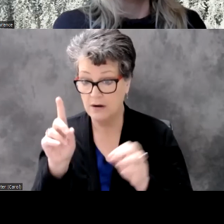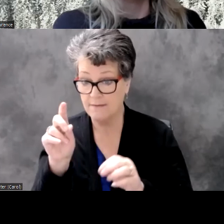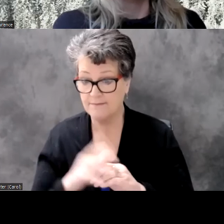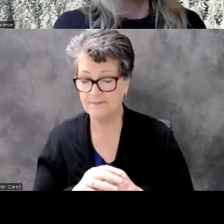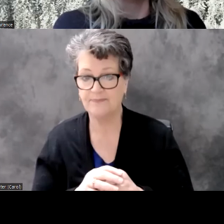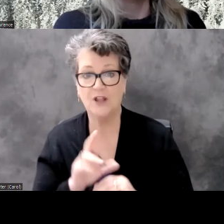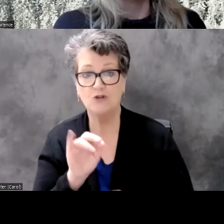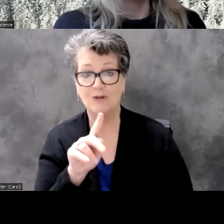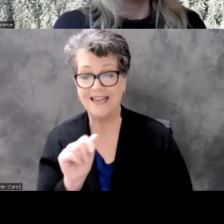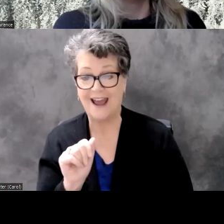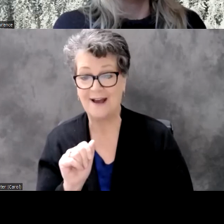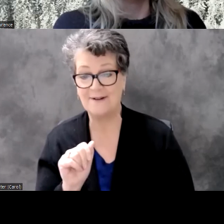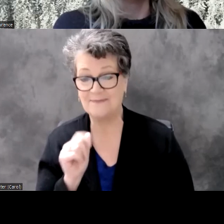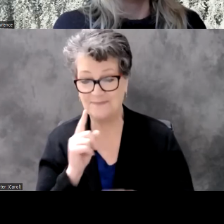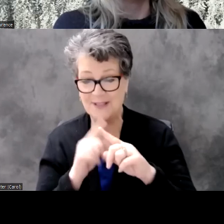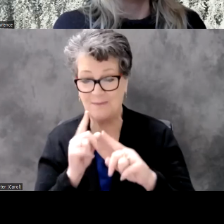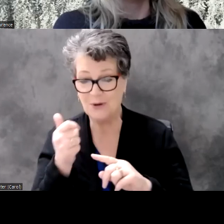Rita, let's unmute your line.